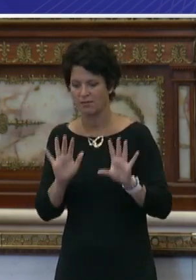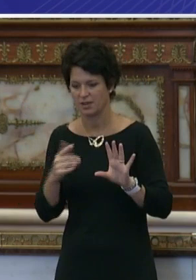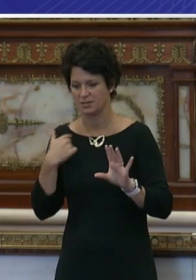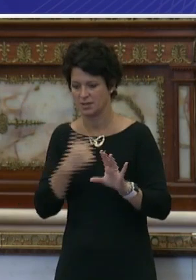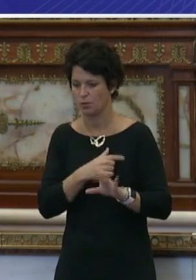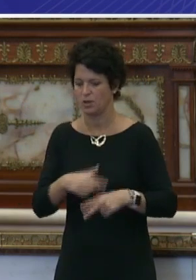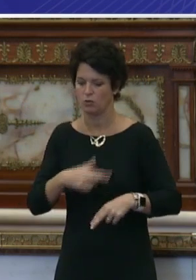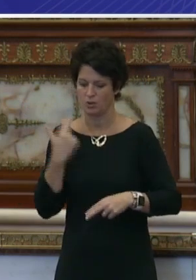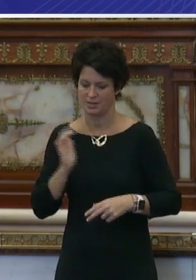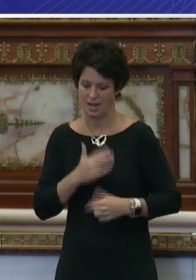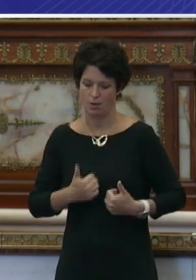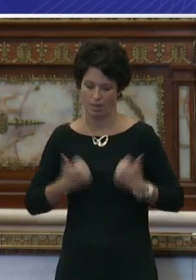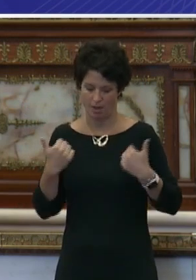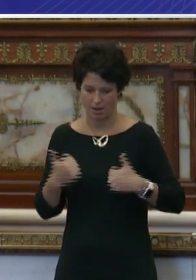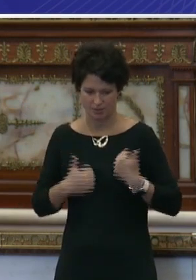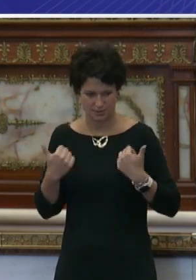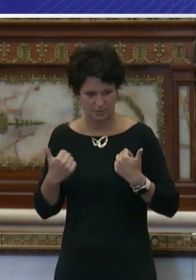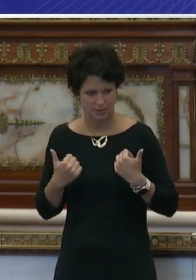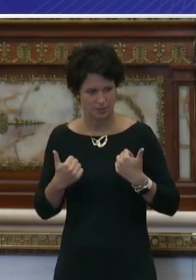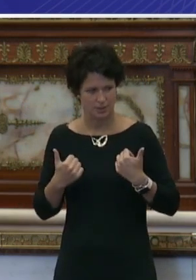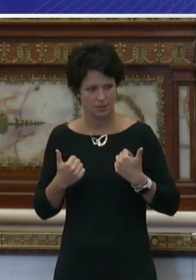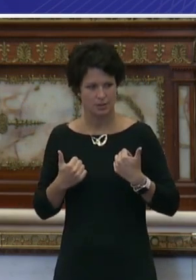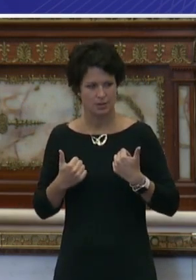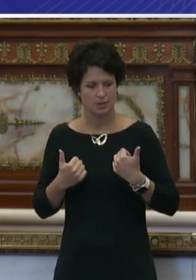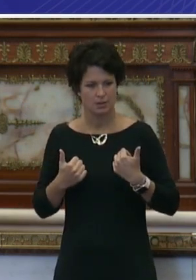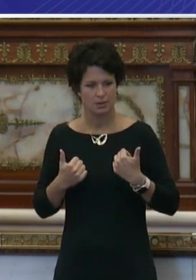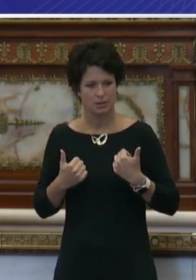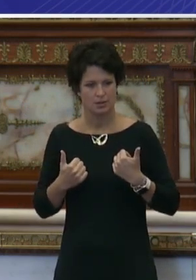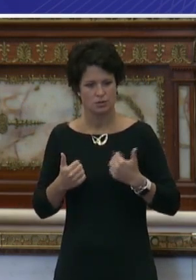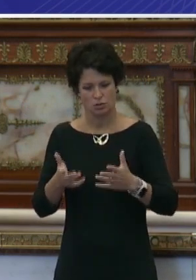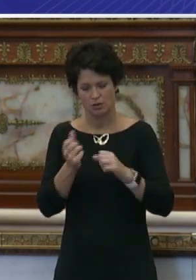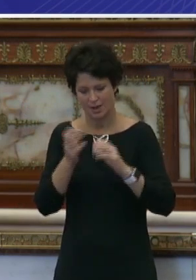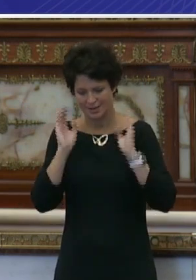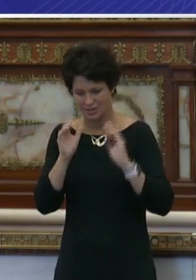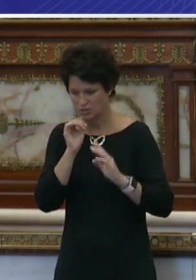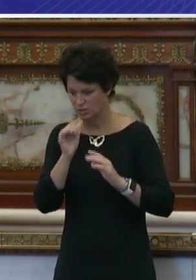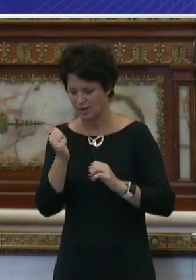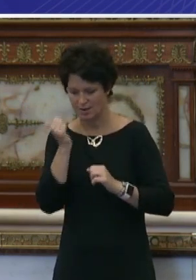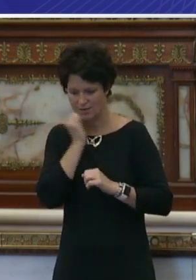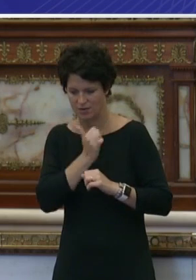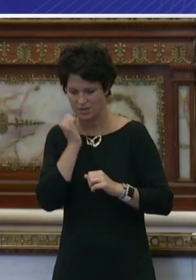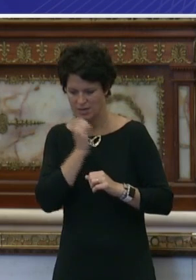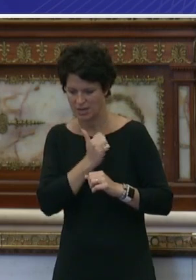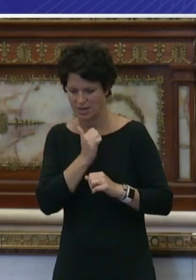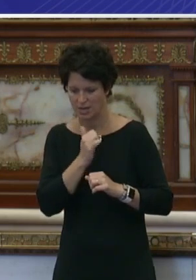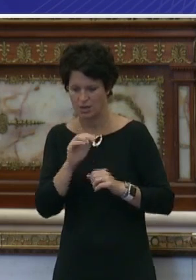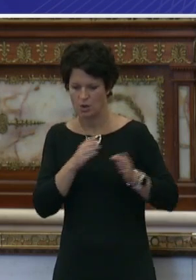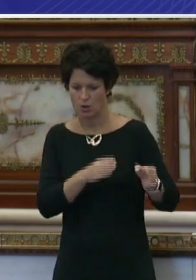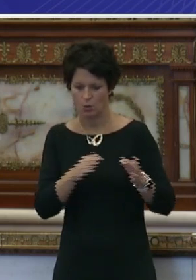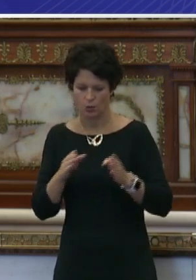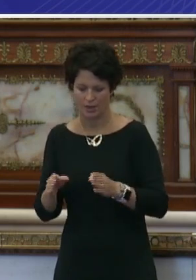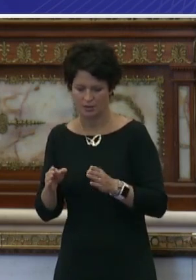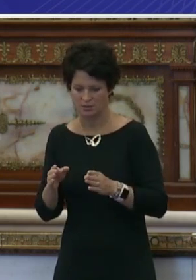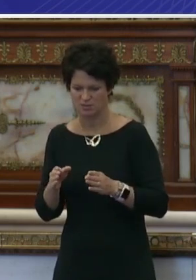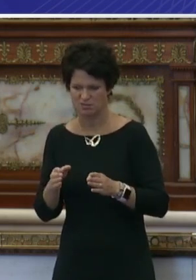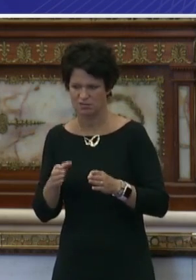are risking our lives in a way that has grabbed the nation's attention, and not all everyday ways our lives in